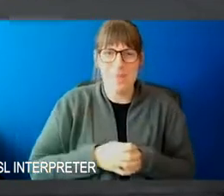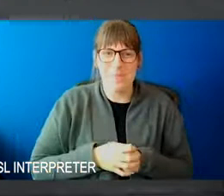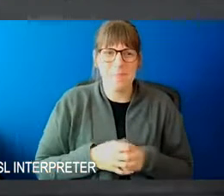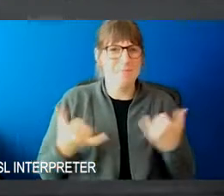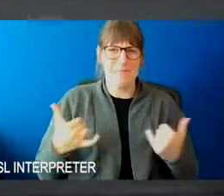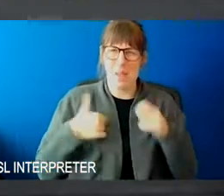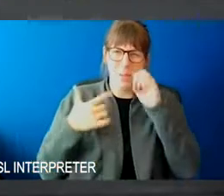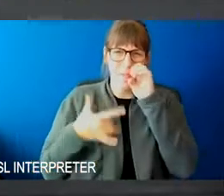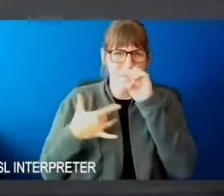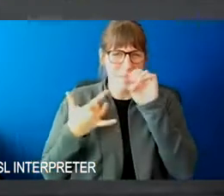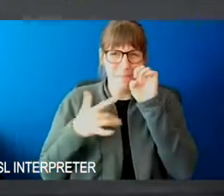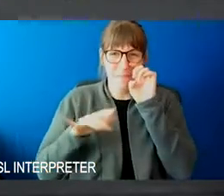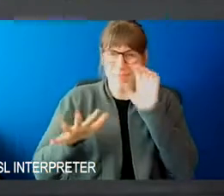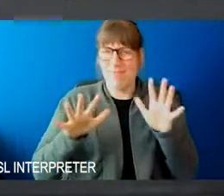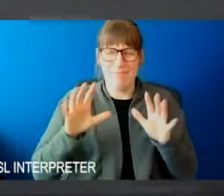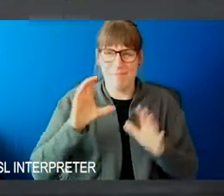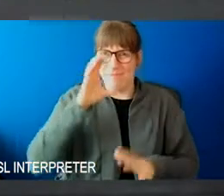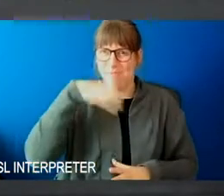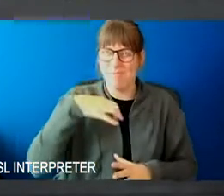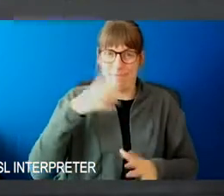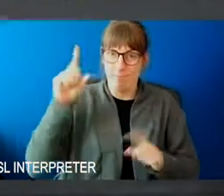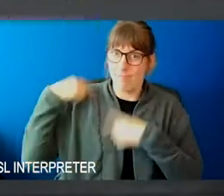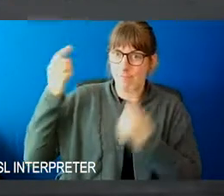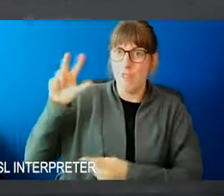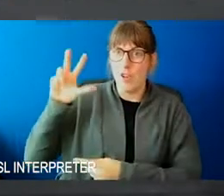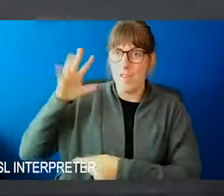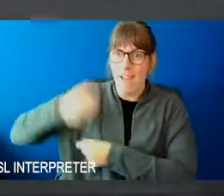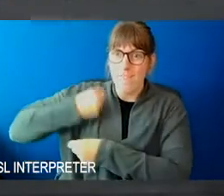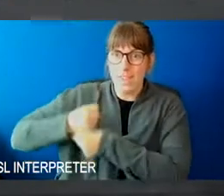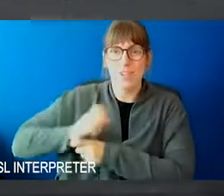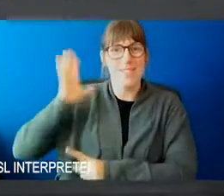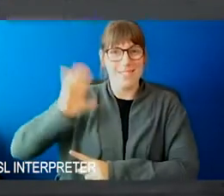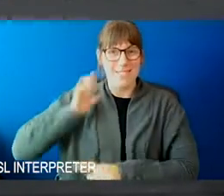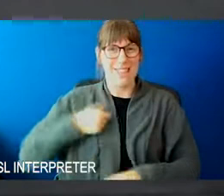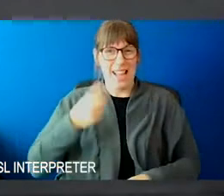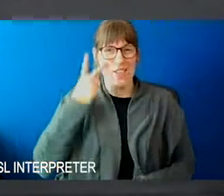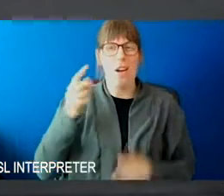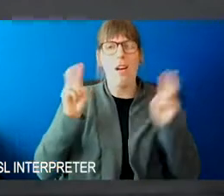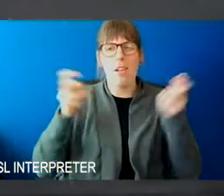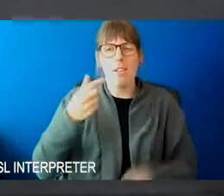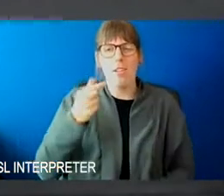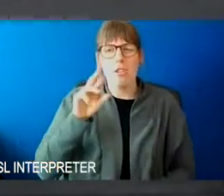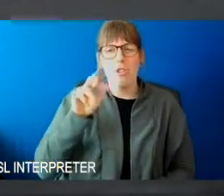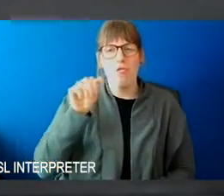have to say, this is kind of a back to the future moment for me, because in those 35 years, the grassroots movement, it was really what I